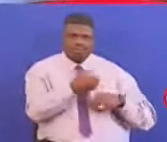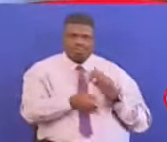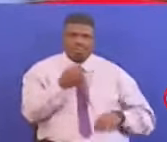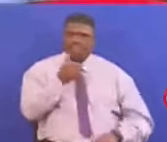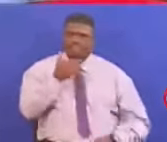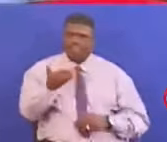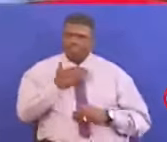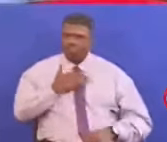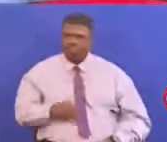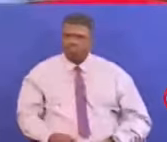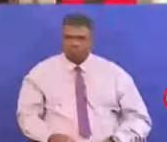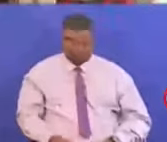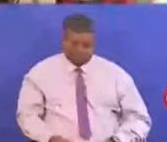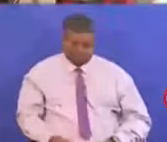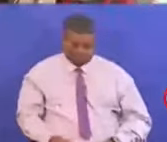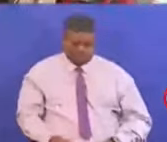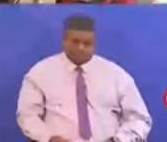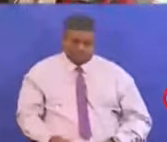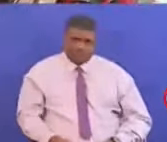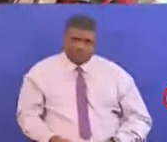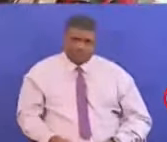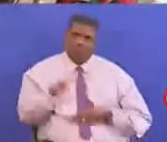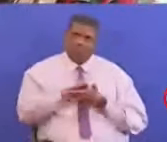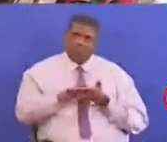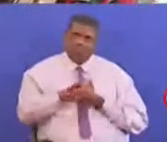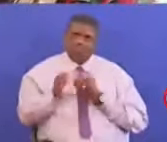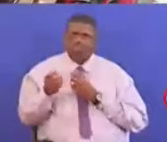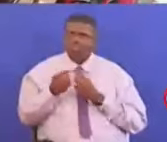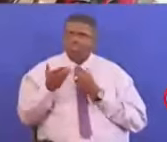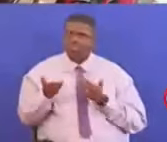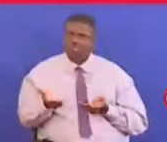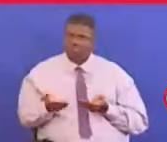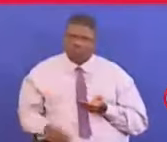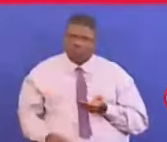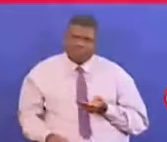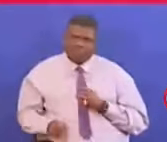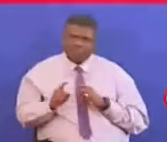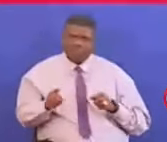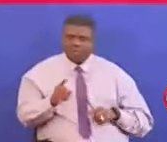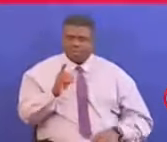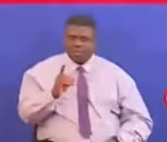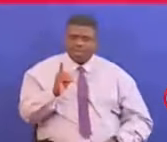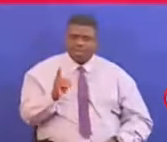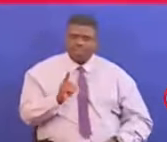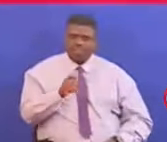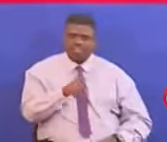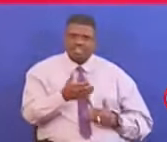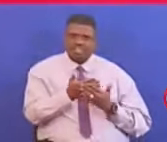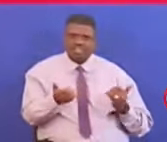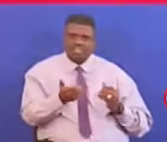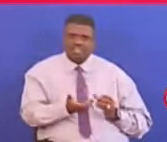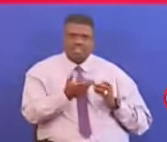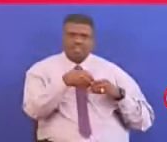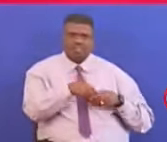Thank you, Honorable. Basically, when we talk about variable geometric, is that this is a kind of an